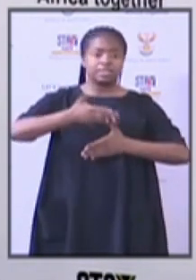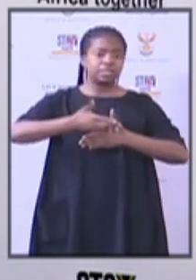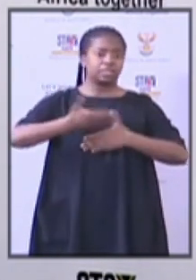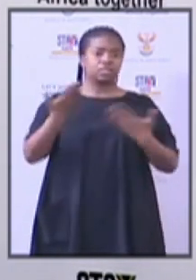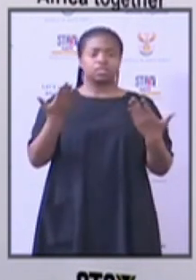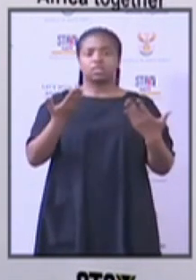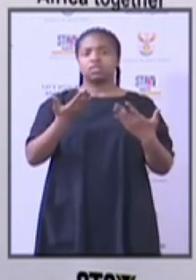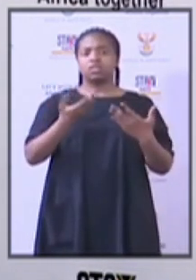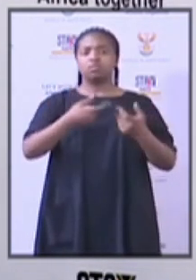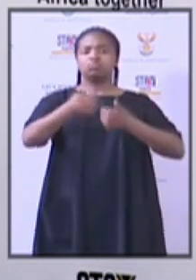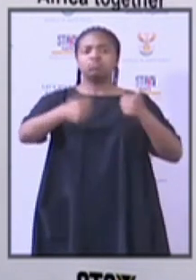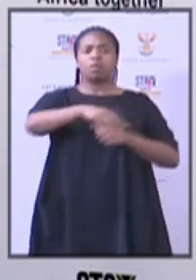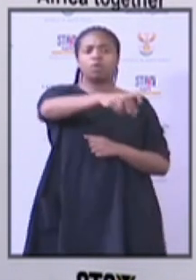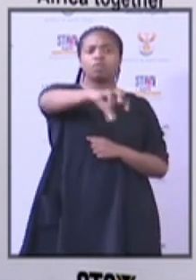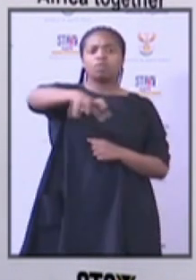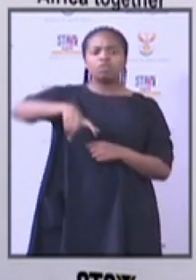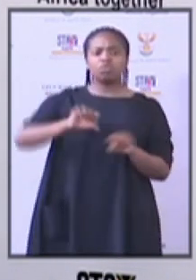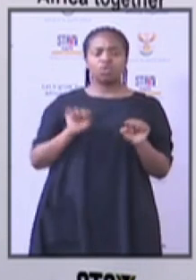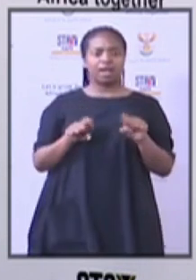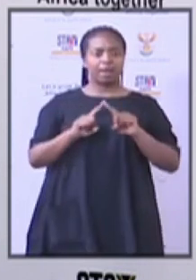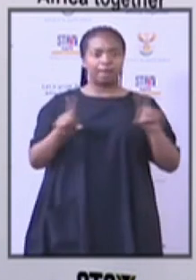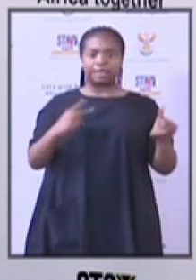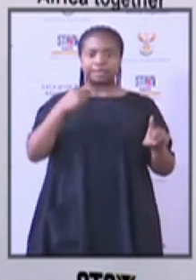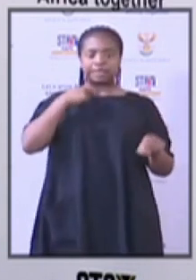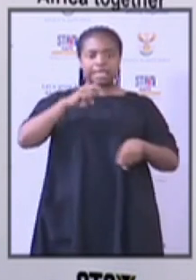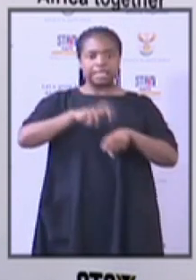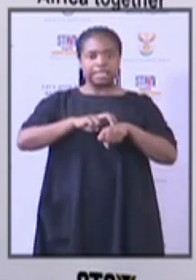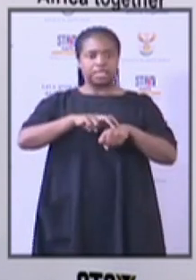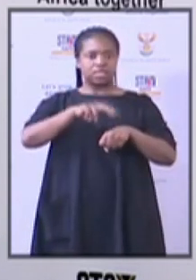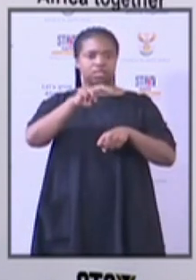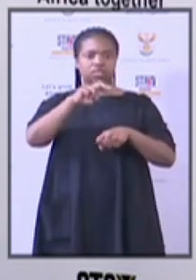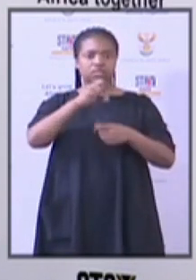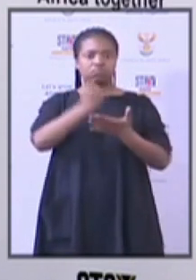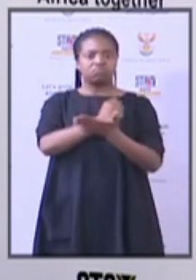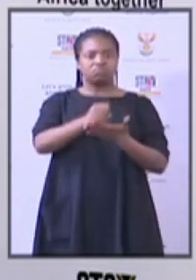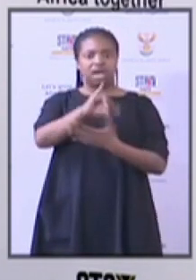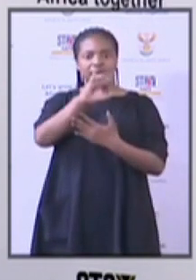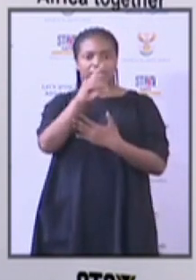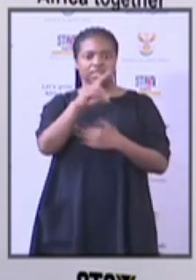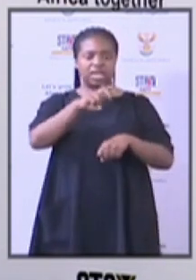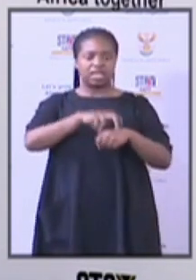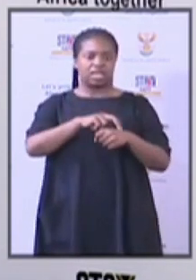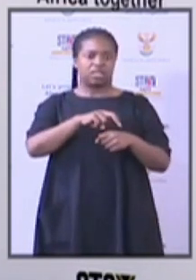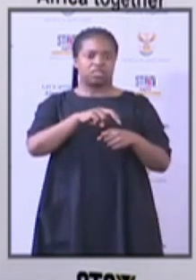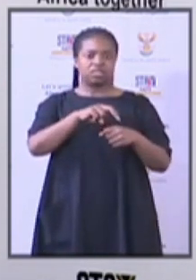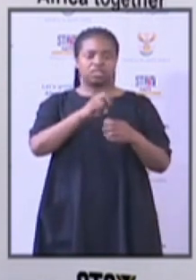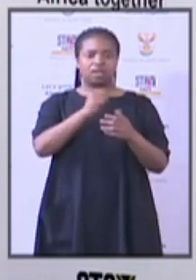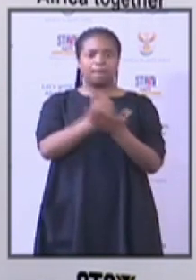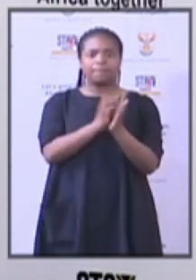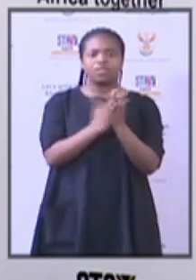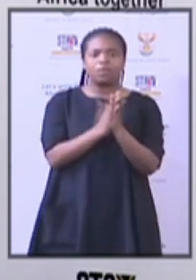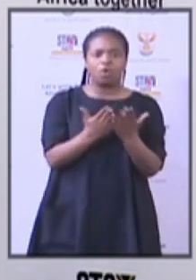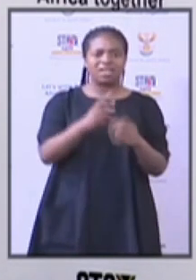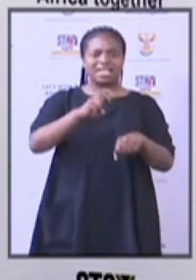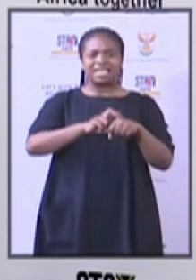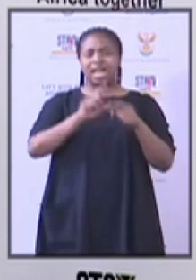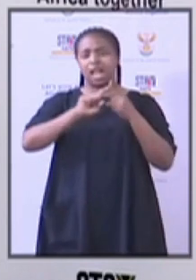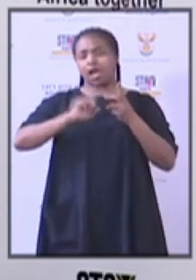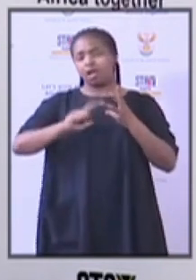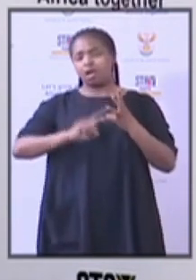their lives, they cannot do so without the Department of Home Affairs, because even activities in the